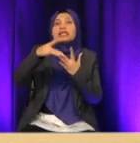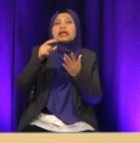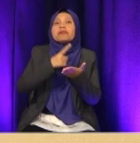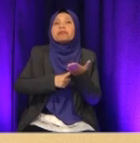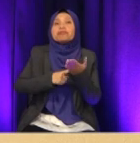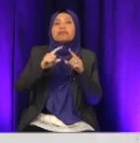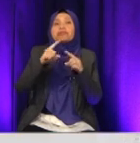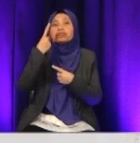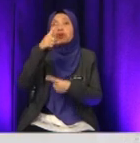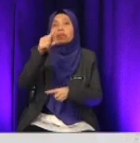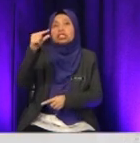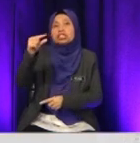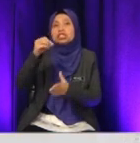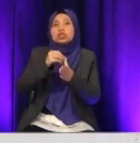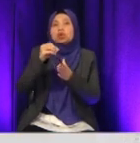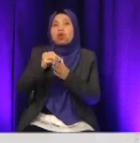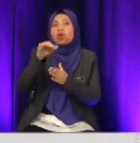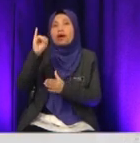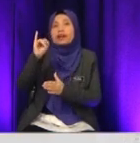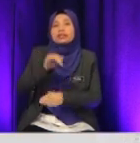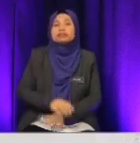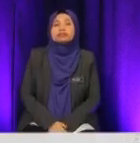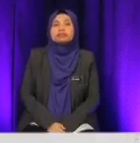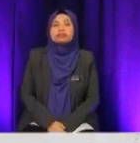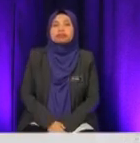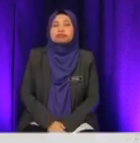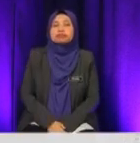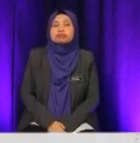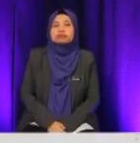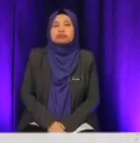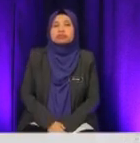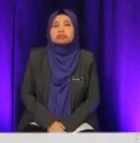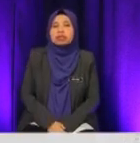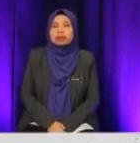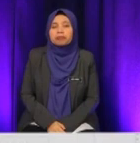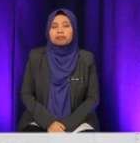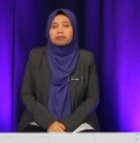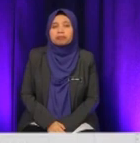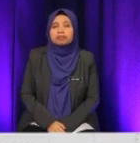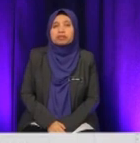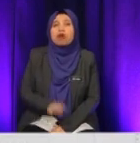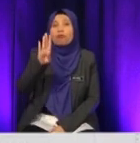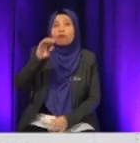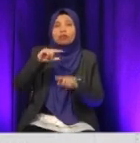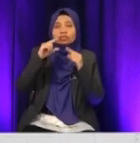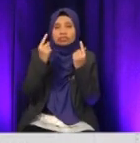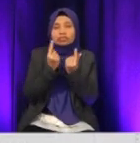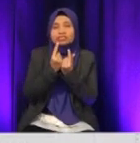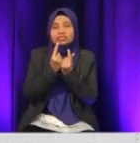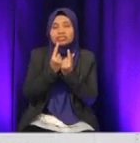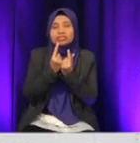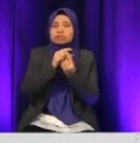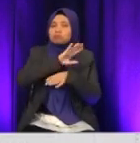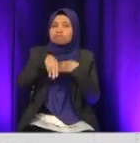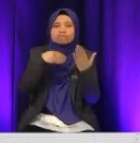G or letter is it I? I or G? I or G? Okay, 1G, 2G. They are confident it's G. Yes, 4G, definitely majority.